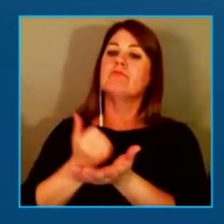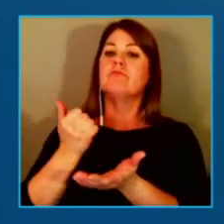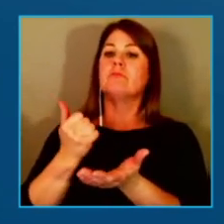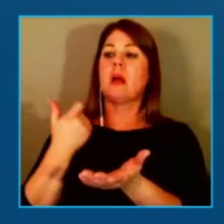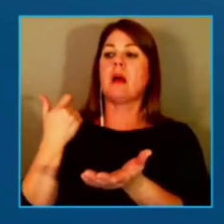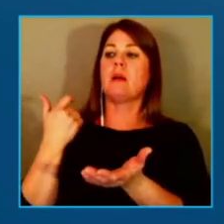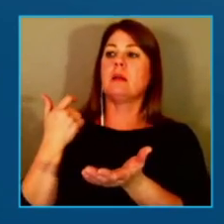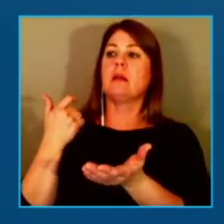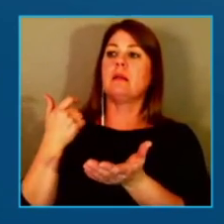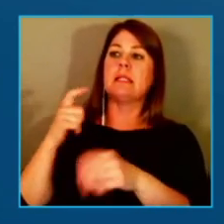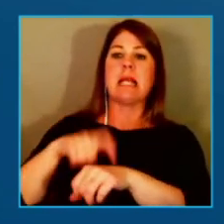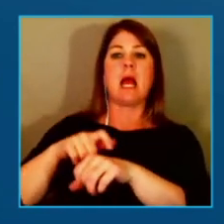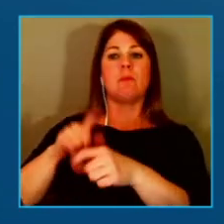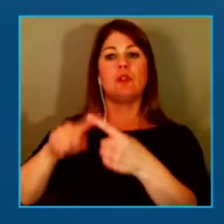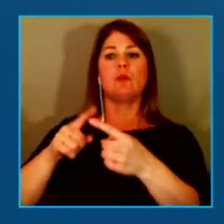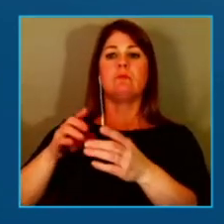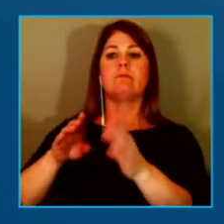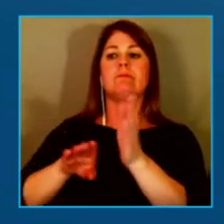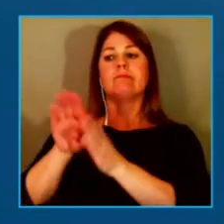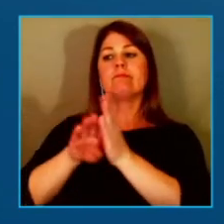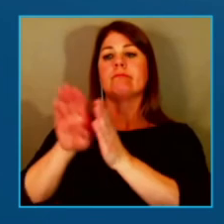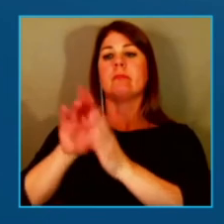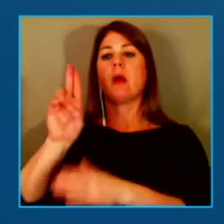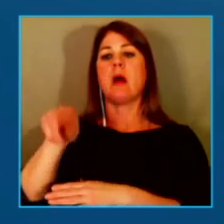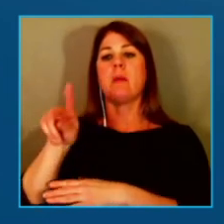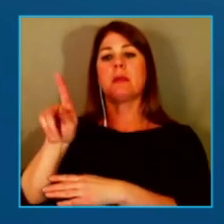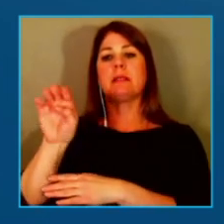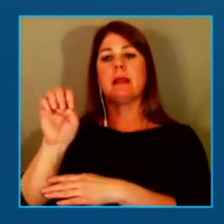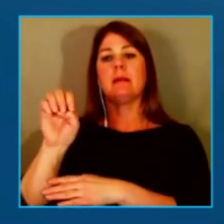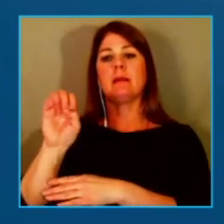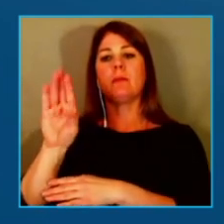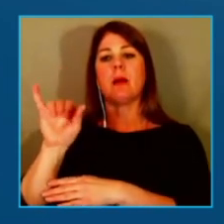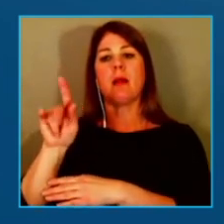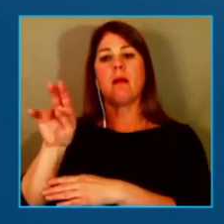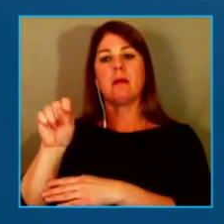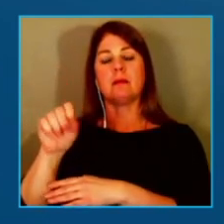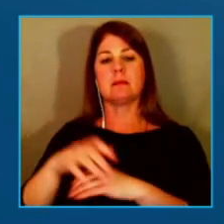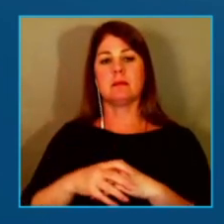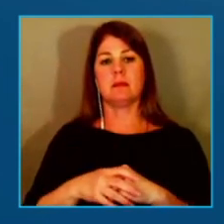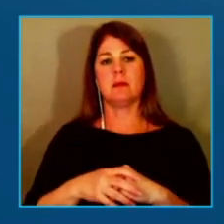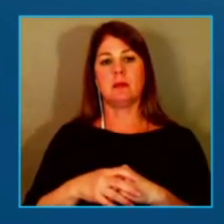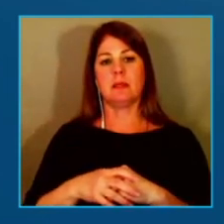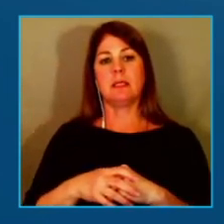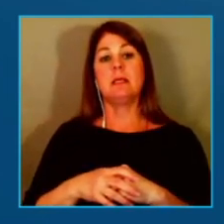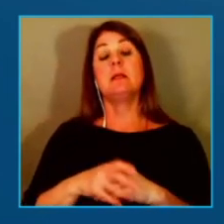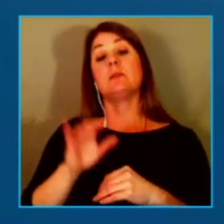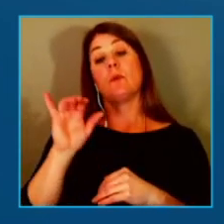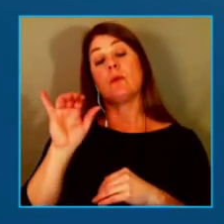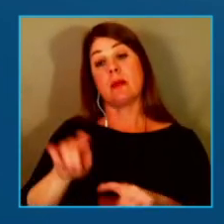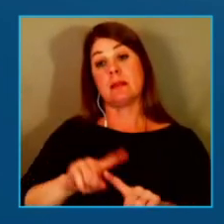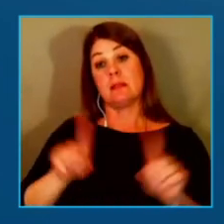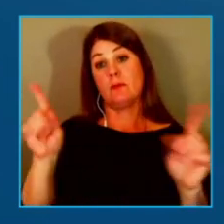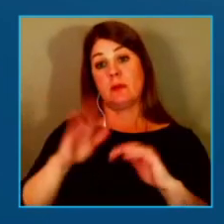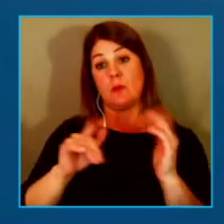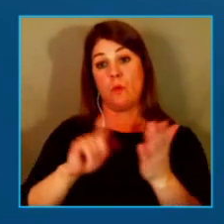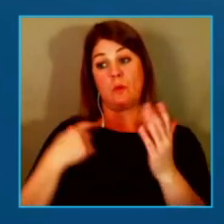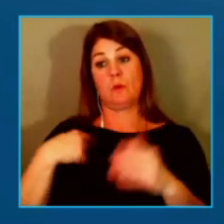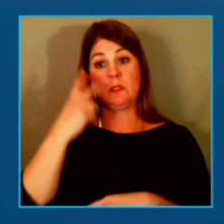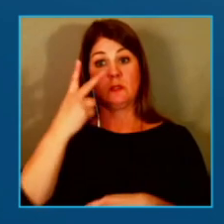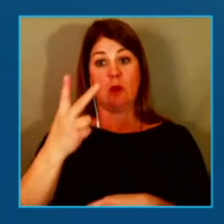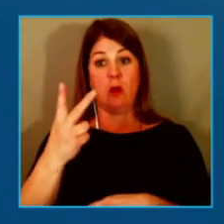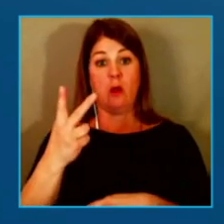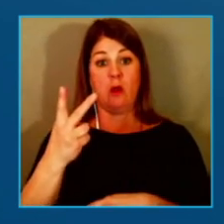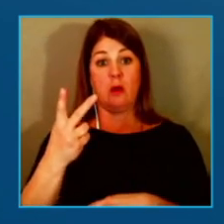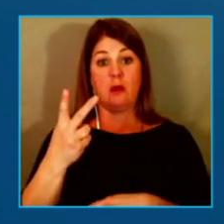its bylaws. And frankly, that openness and cooperation is very, very different from what this committee saw in